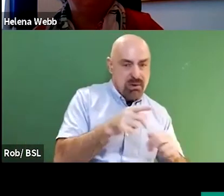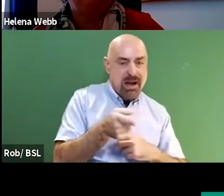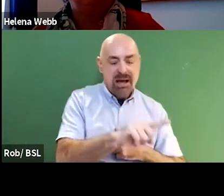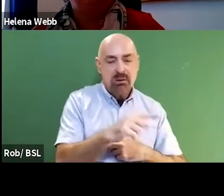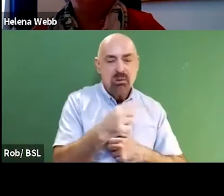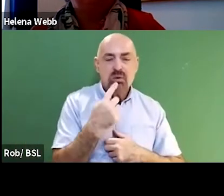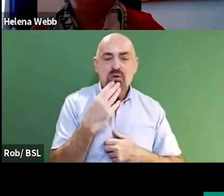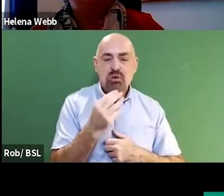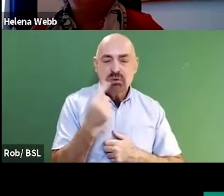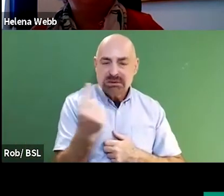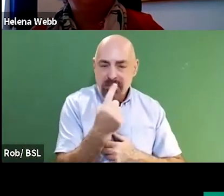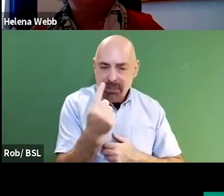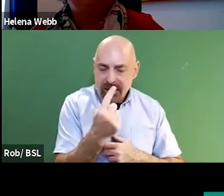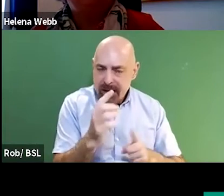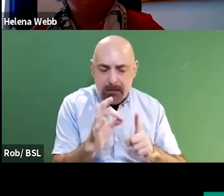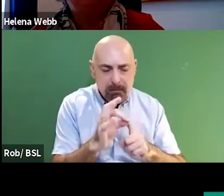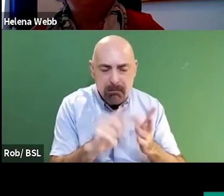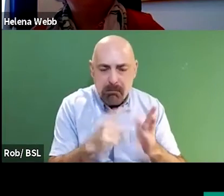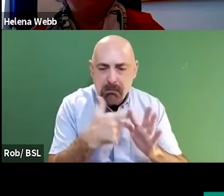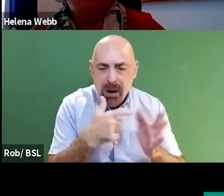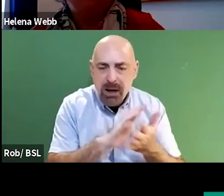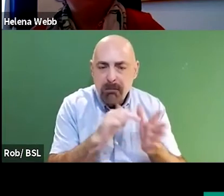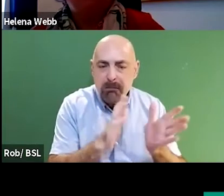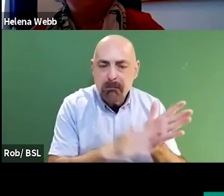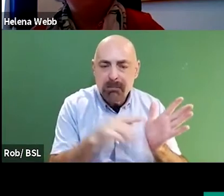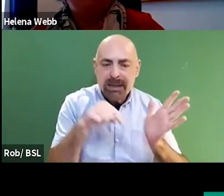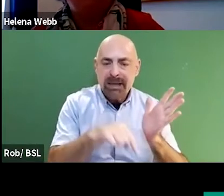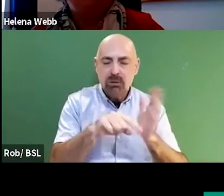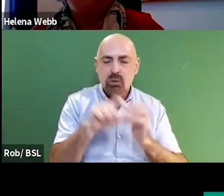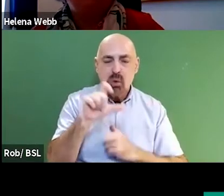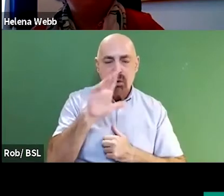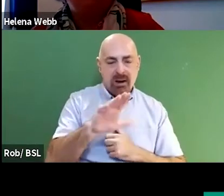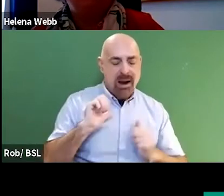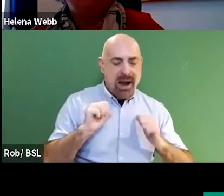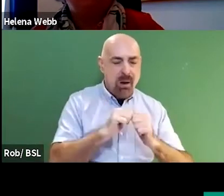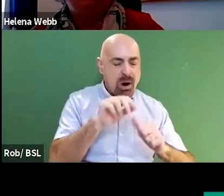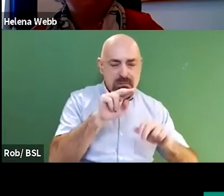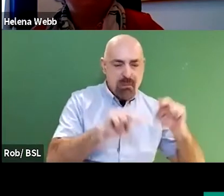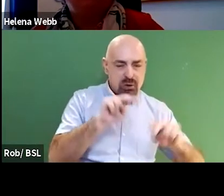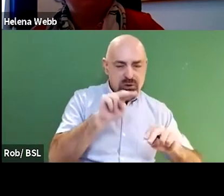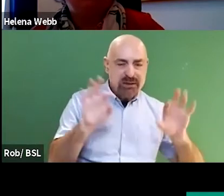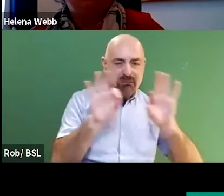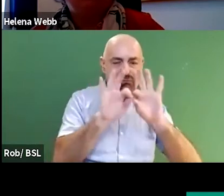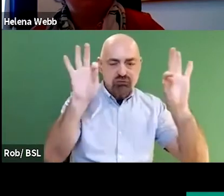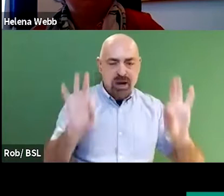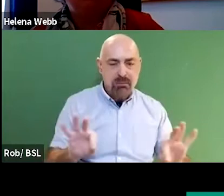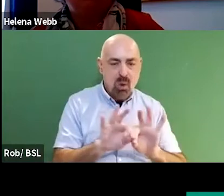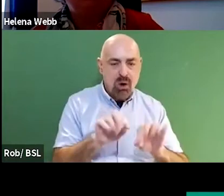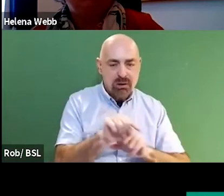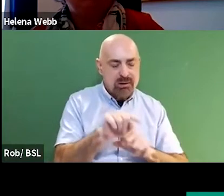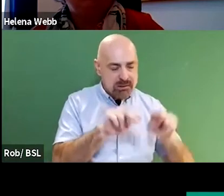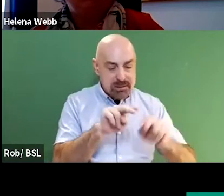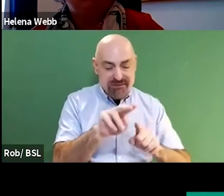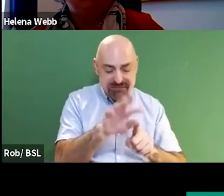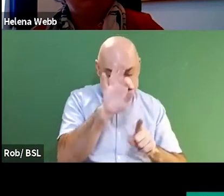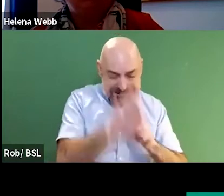which maybe Rebecca could talk about a little bit more, but that's our monitoring framework for our very targeted work